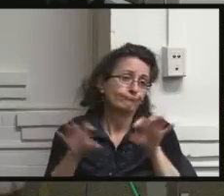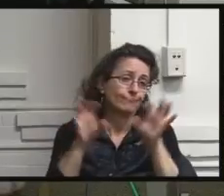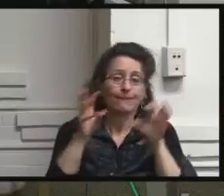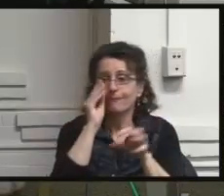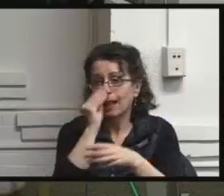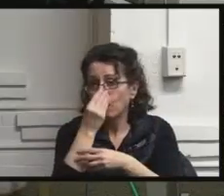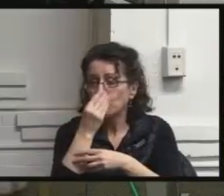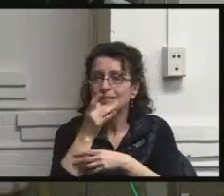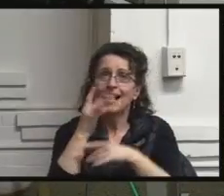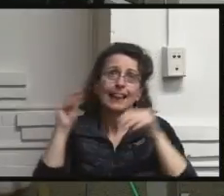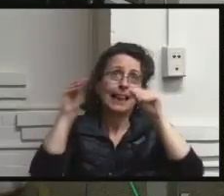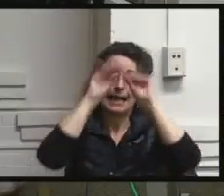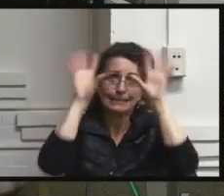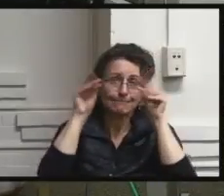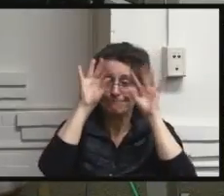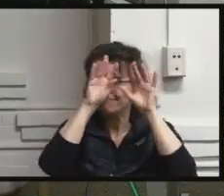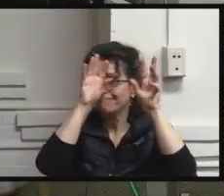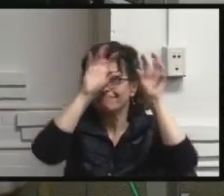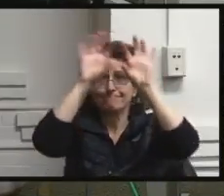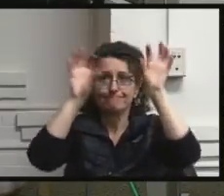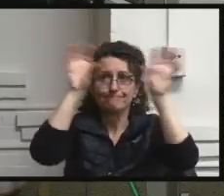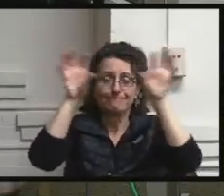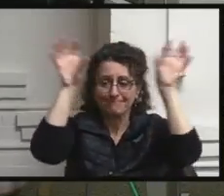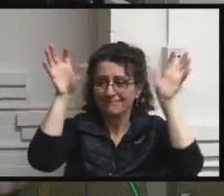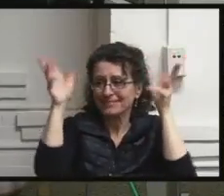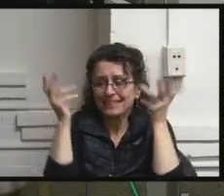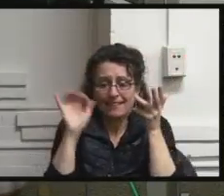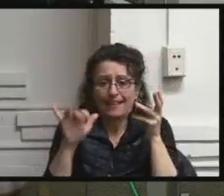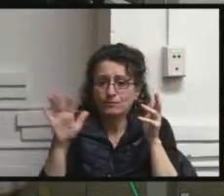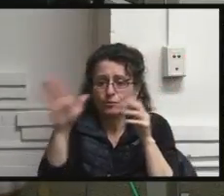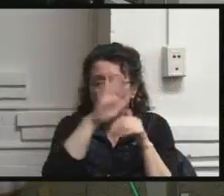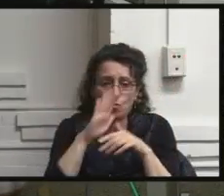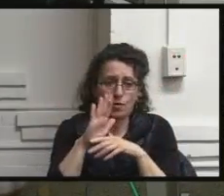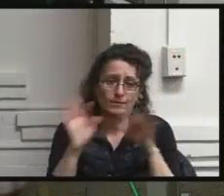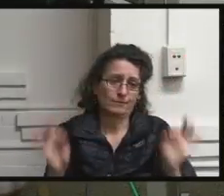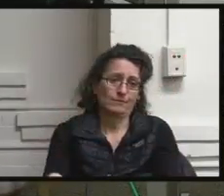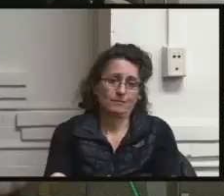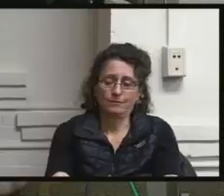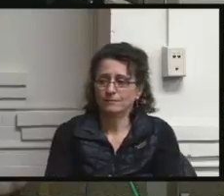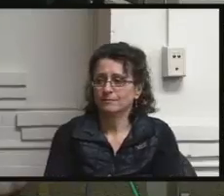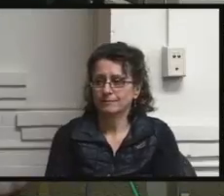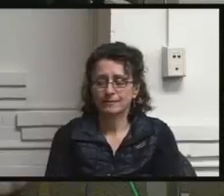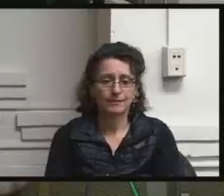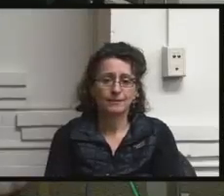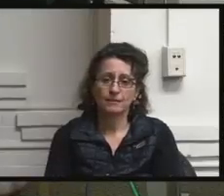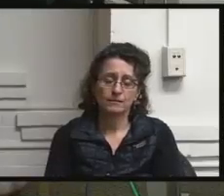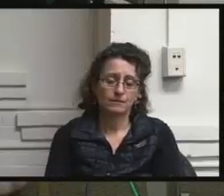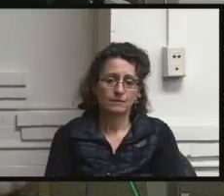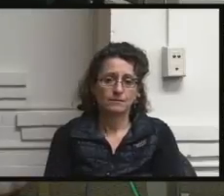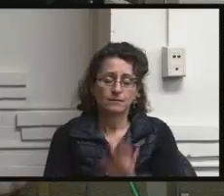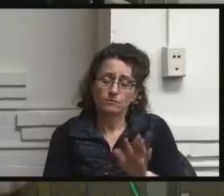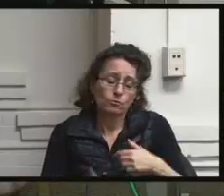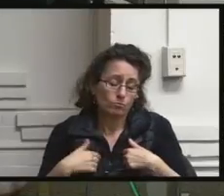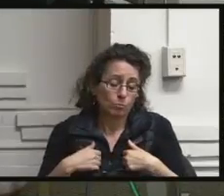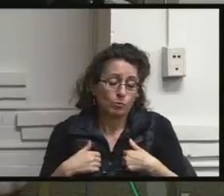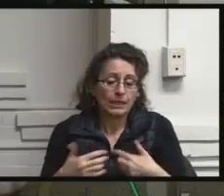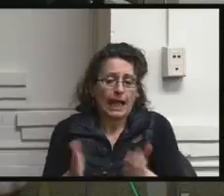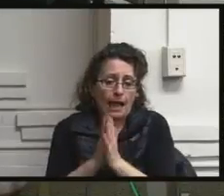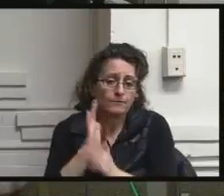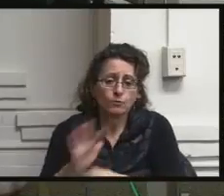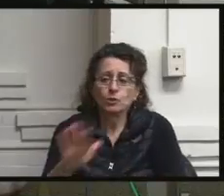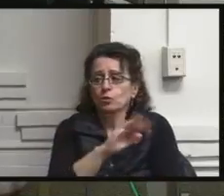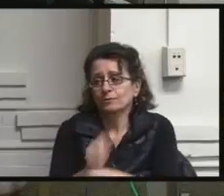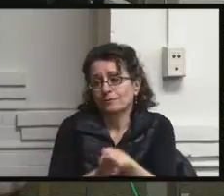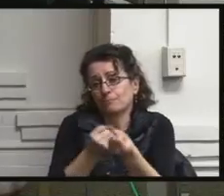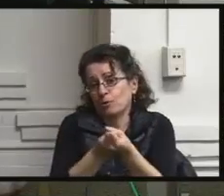here. So, you know, that's all I can say to you is that we would appreciate your support and moving